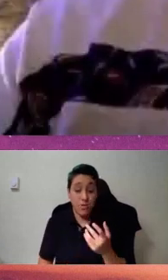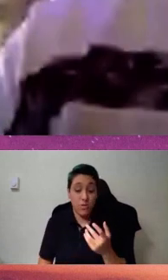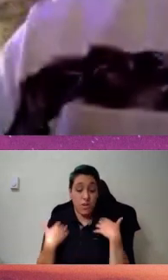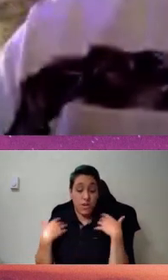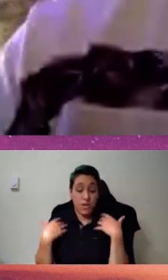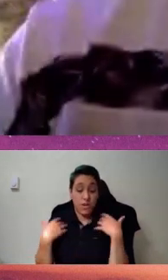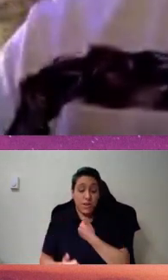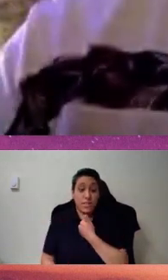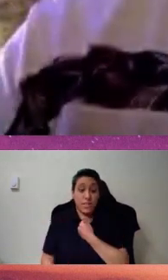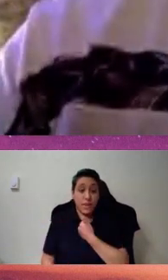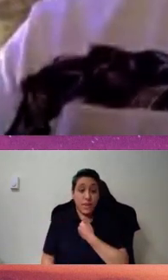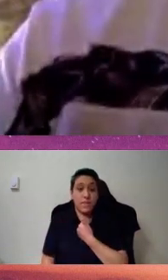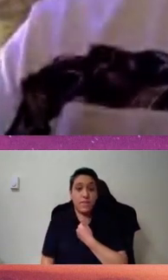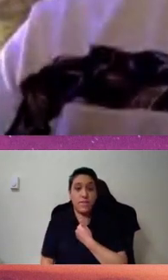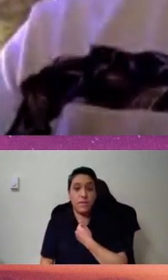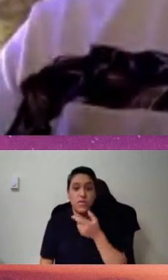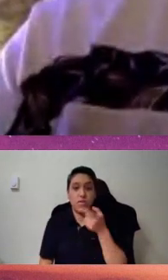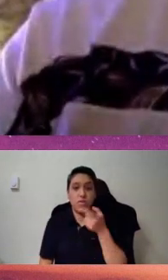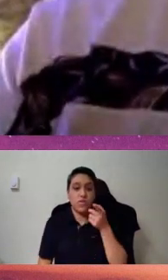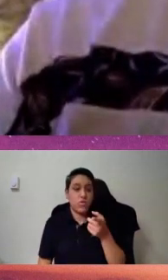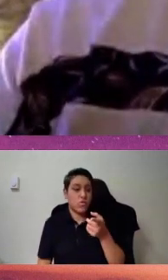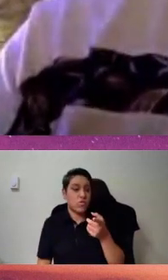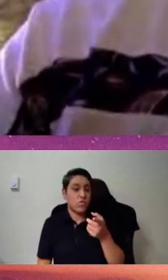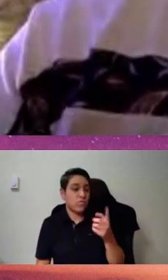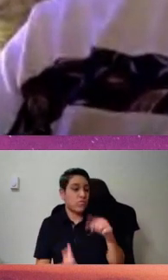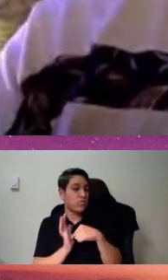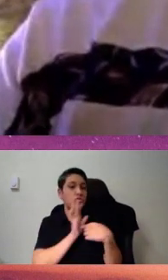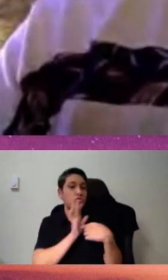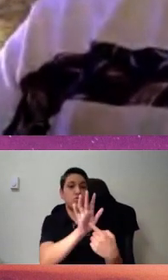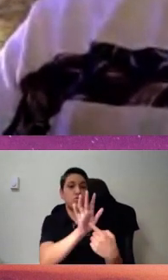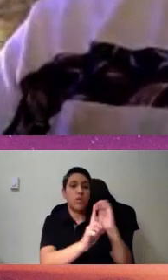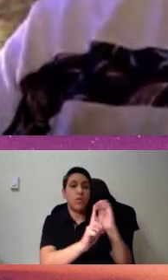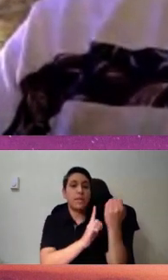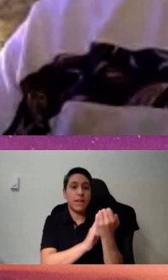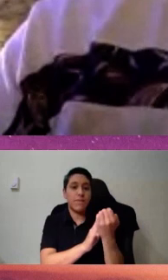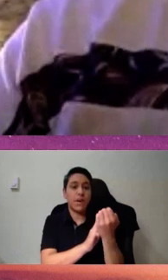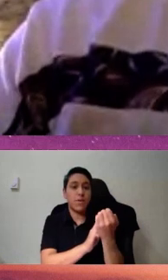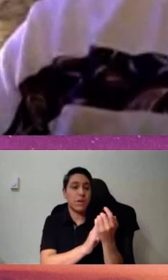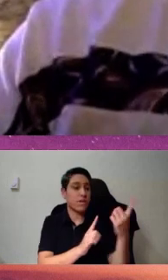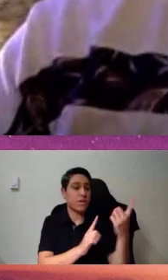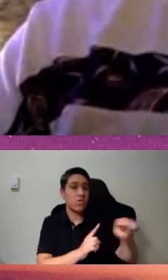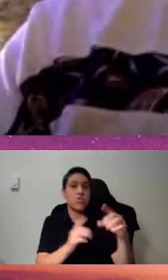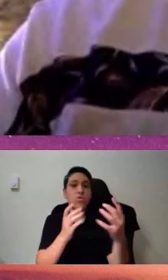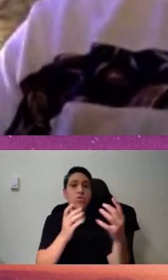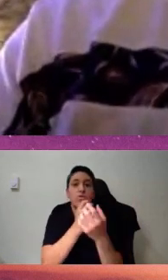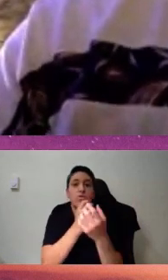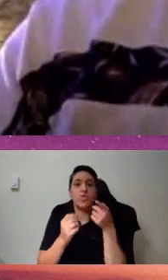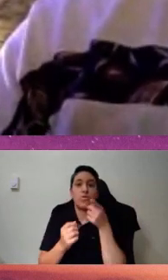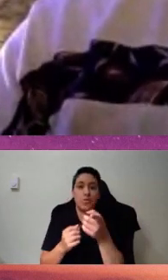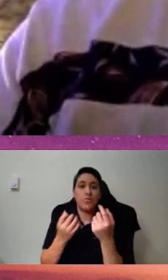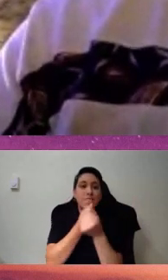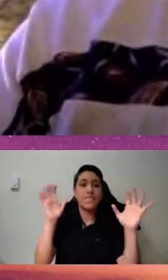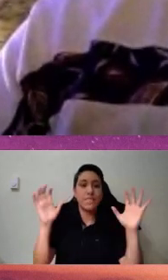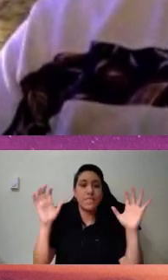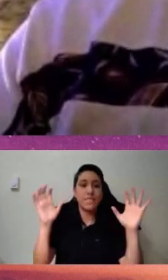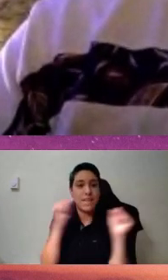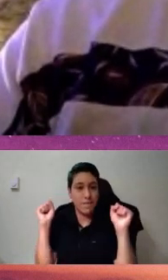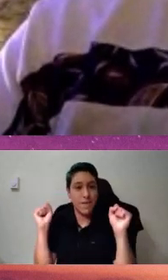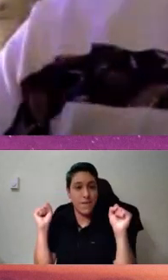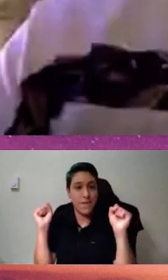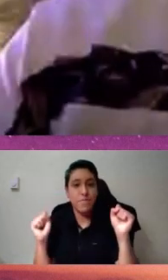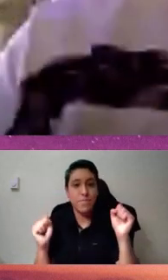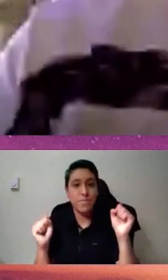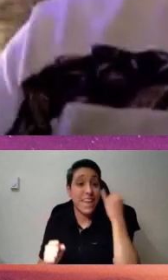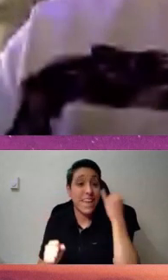the inhabitants of the spaces around us that we are unsafe, that we are going to hurt them. When we are